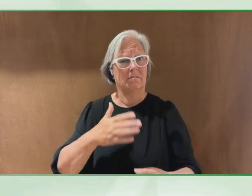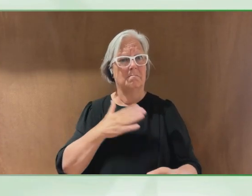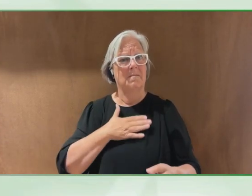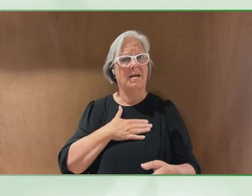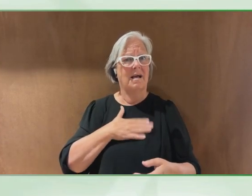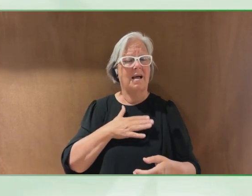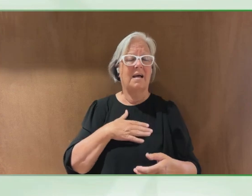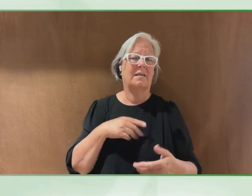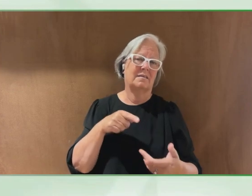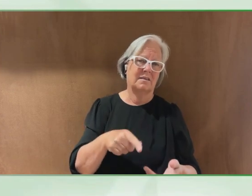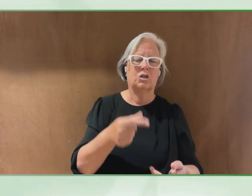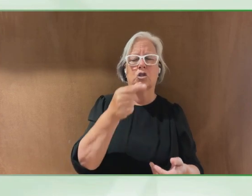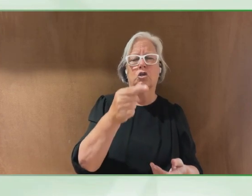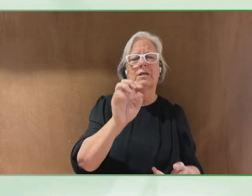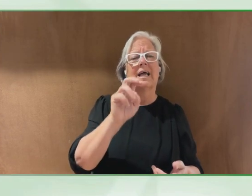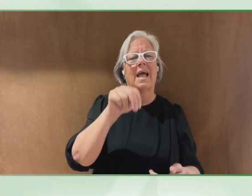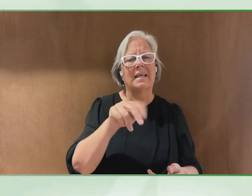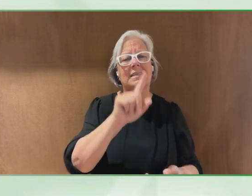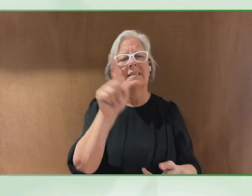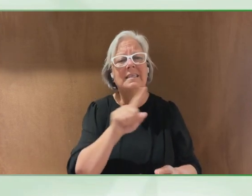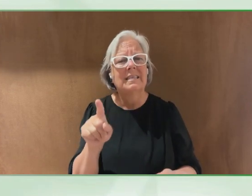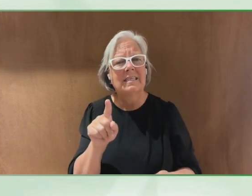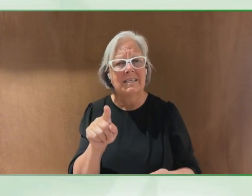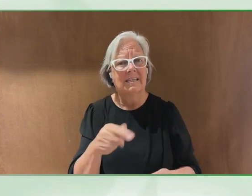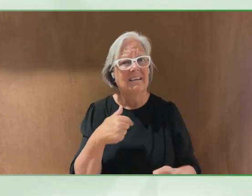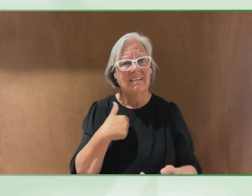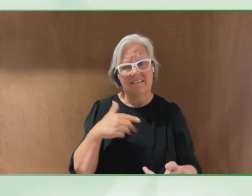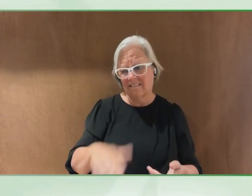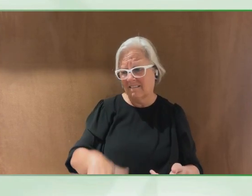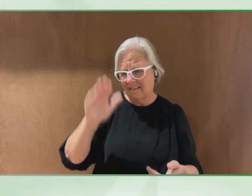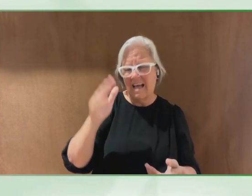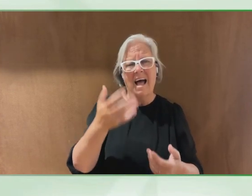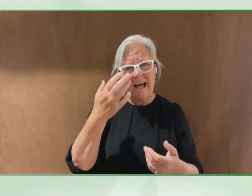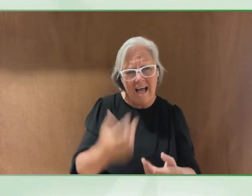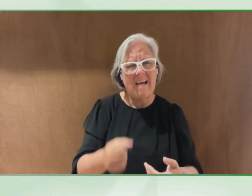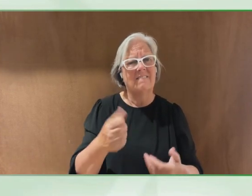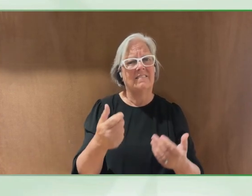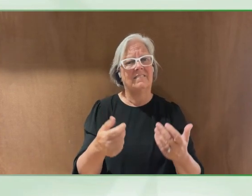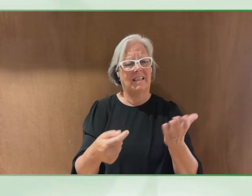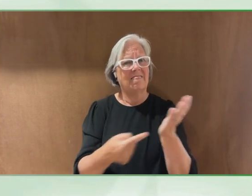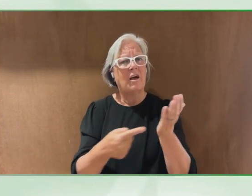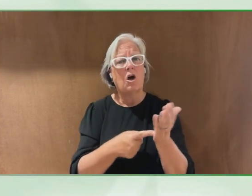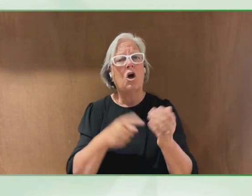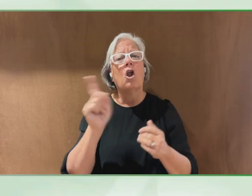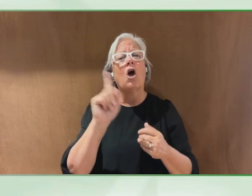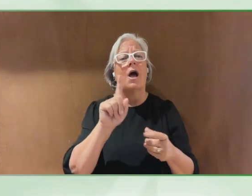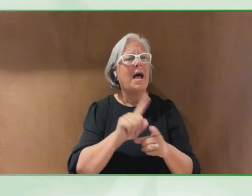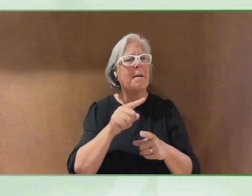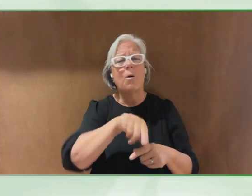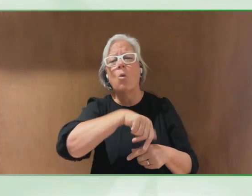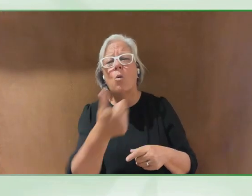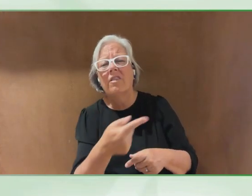Z have never grown up without tech. We've never grown up without social media. We've never grown up without being in connection with the world's